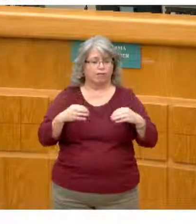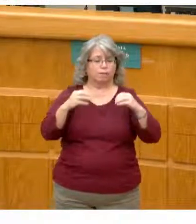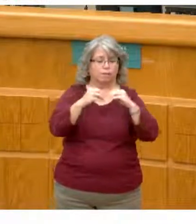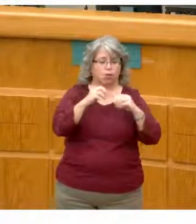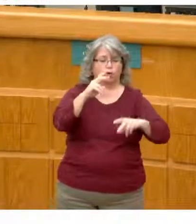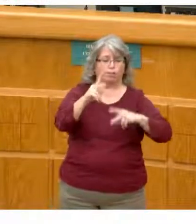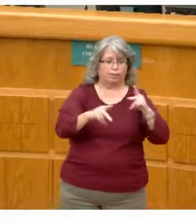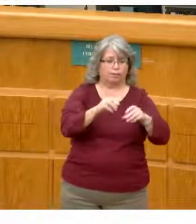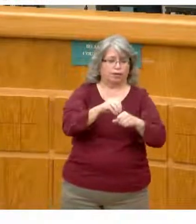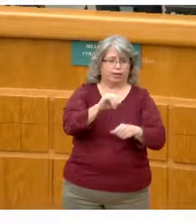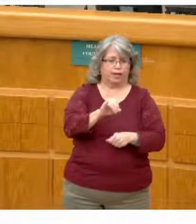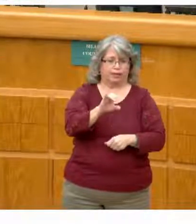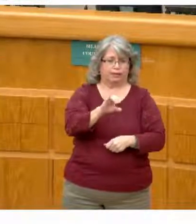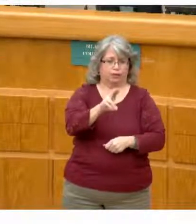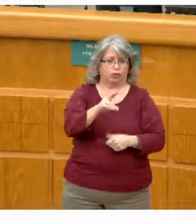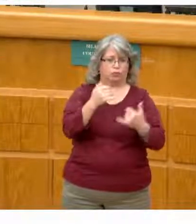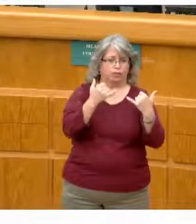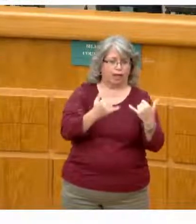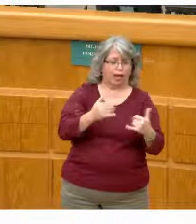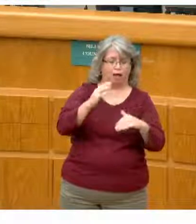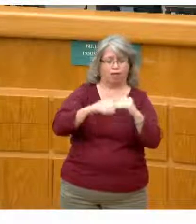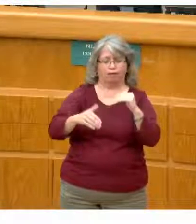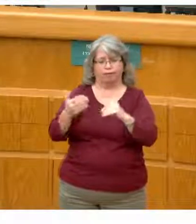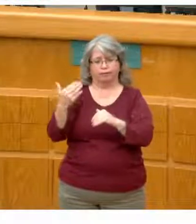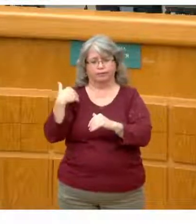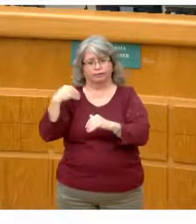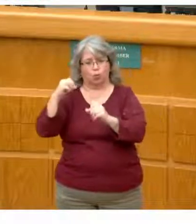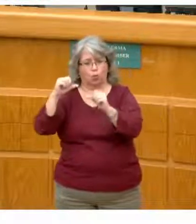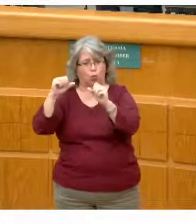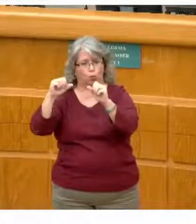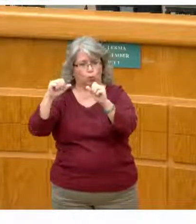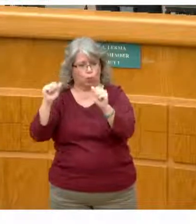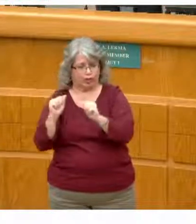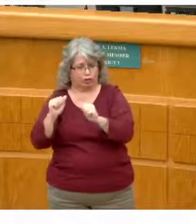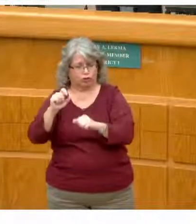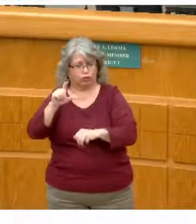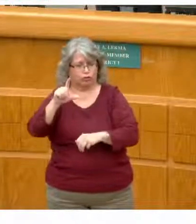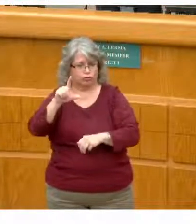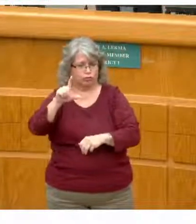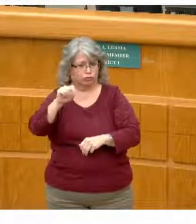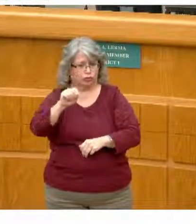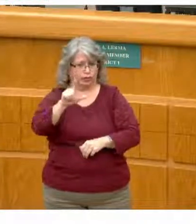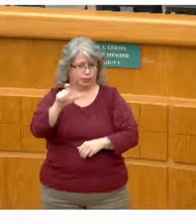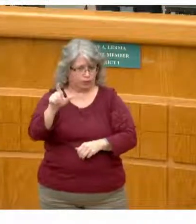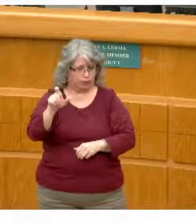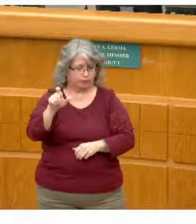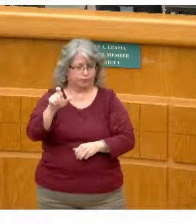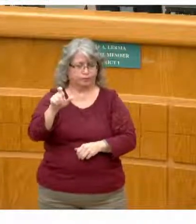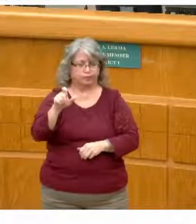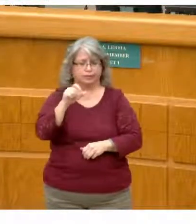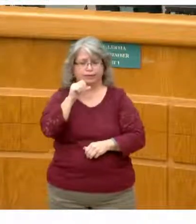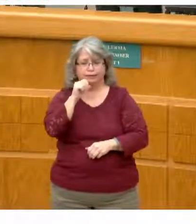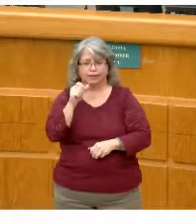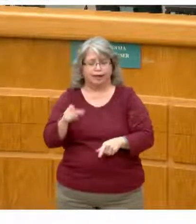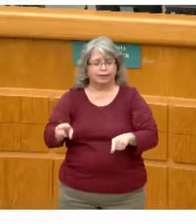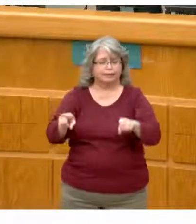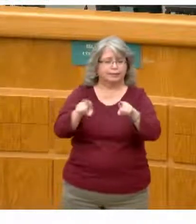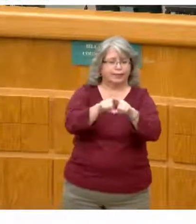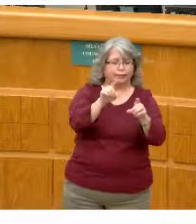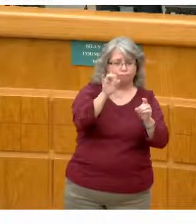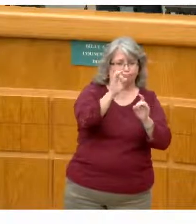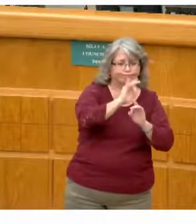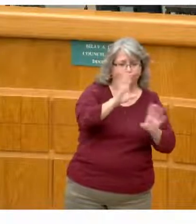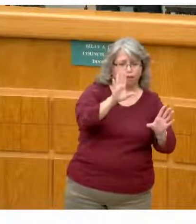at the peak with COVID than in the winter of 2021, but not quite as much as we've seen in the Delta peak or the original peak.